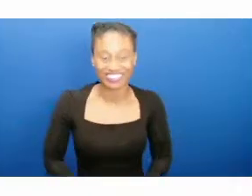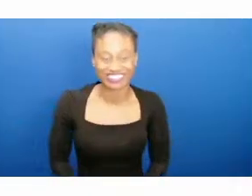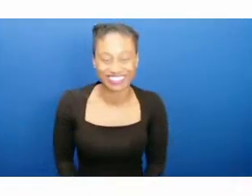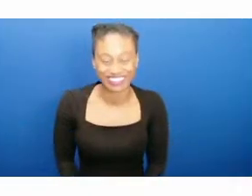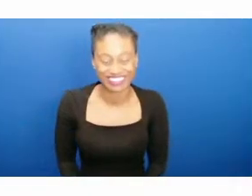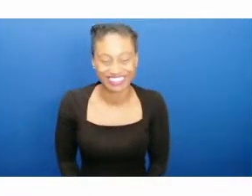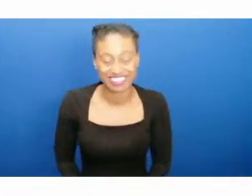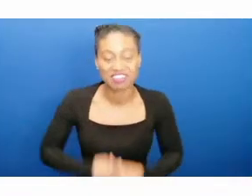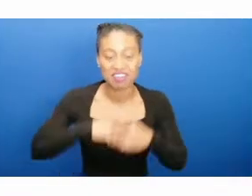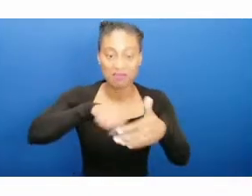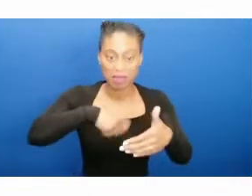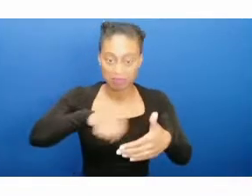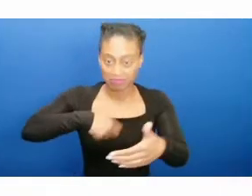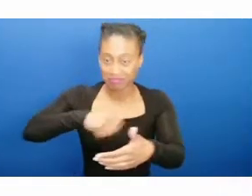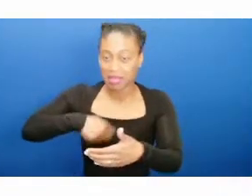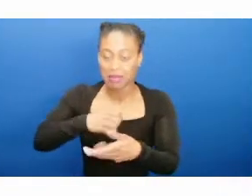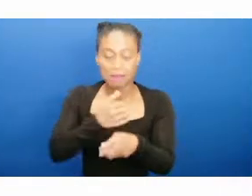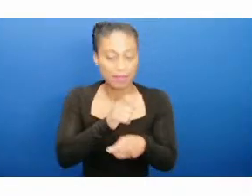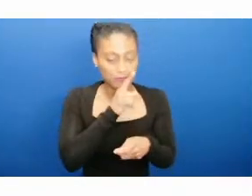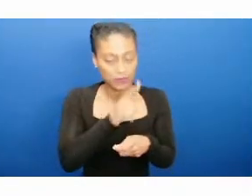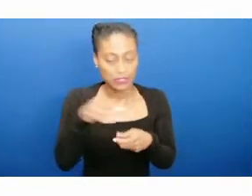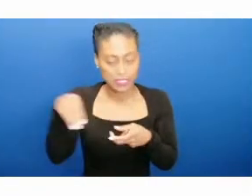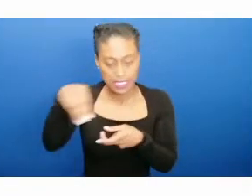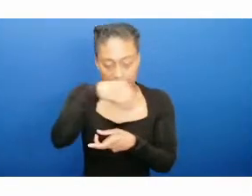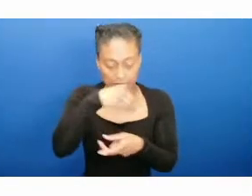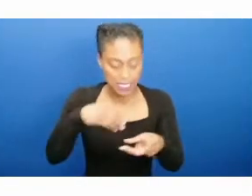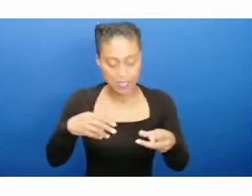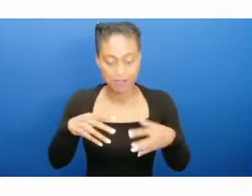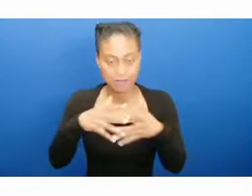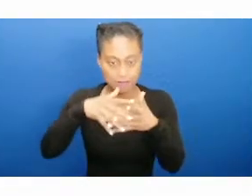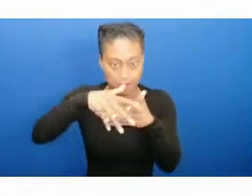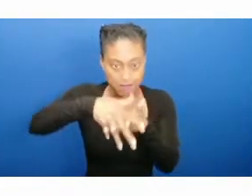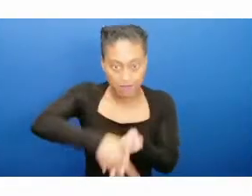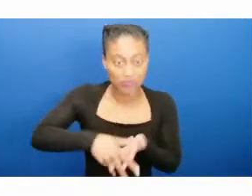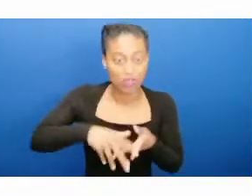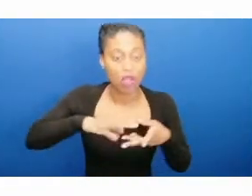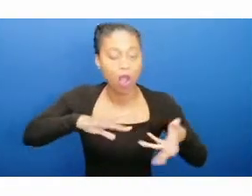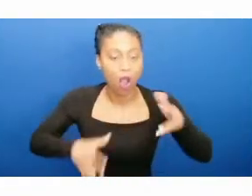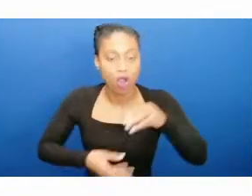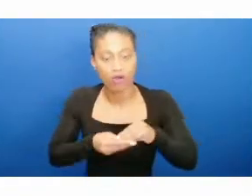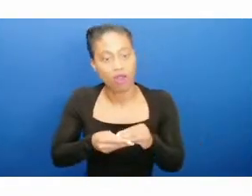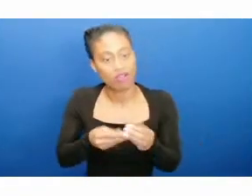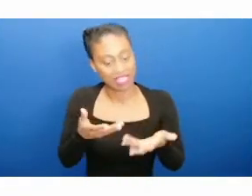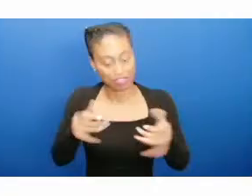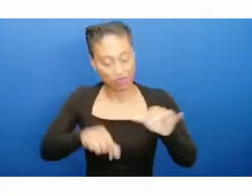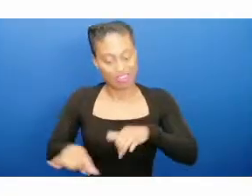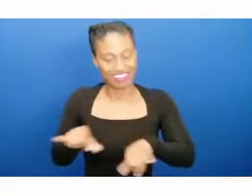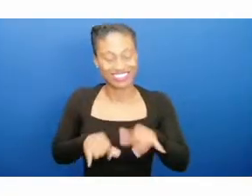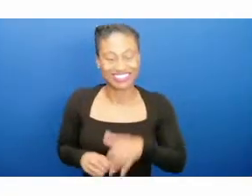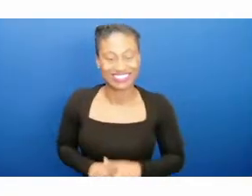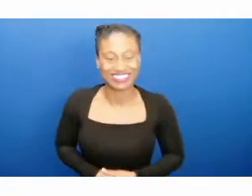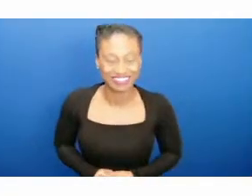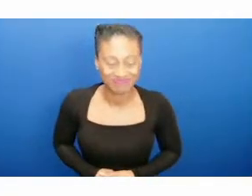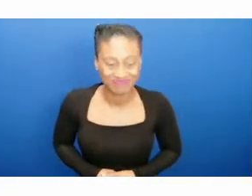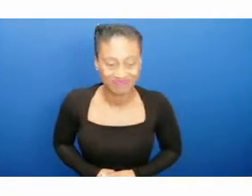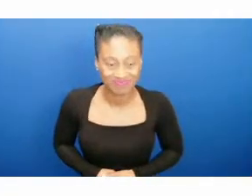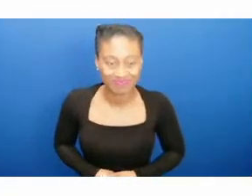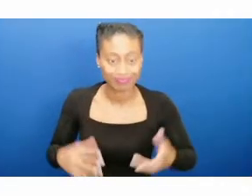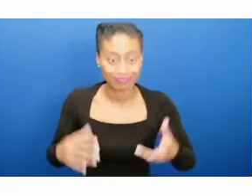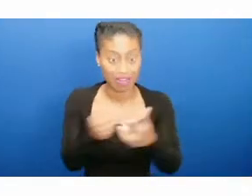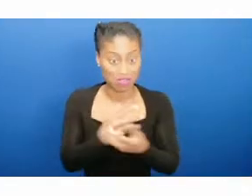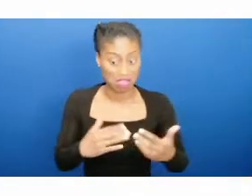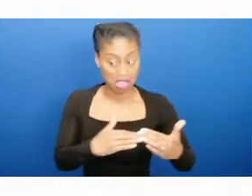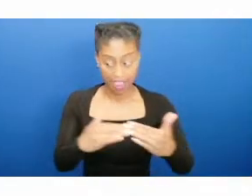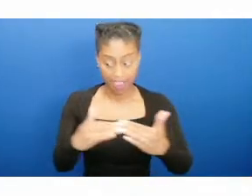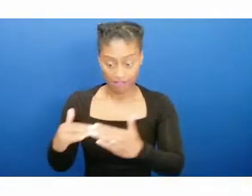and make sure those seasonings get coated on all of the ingredients and everything is evenly mixed